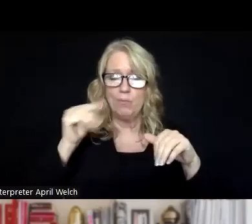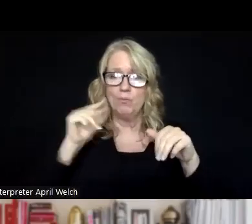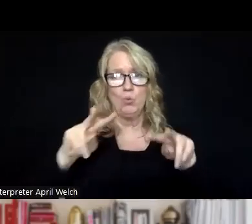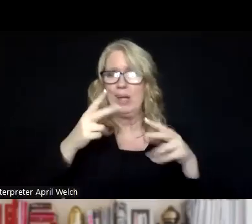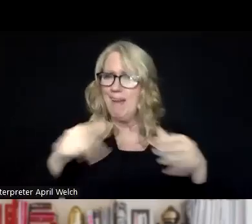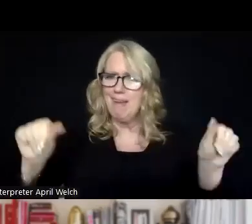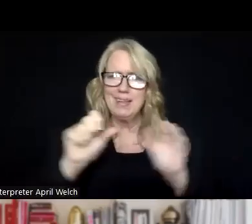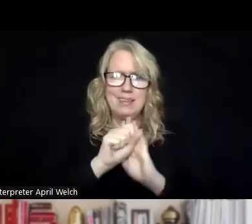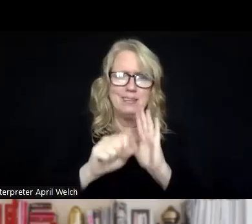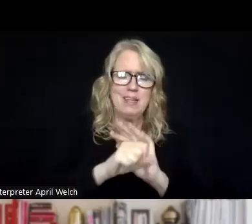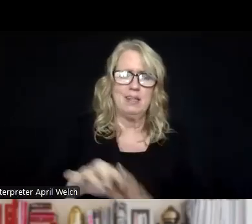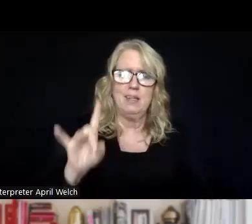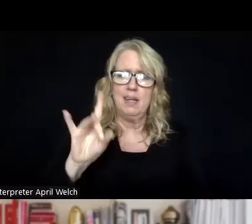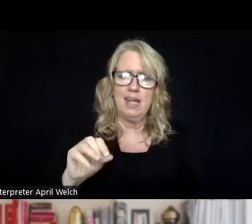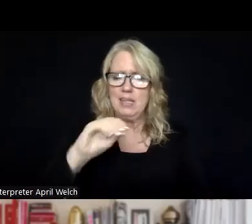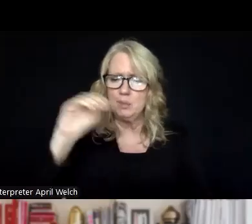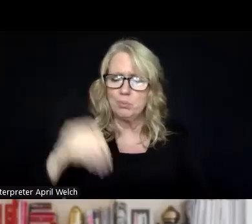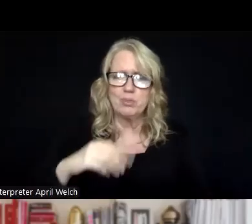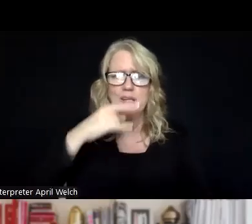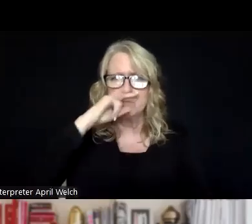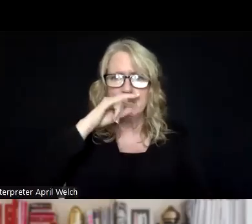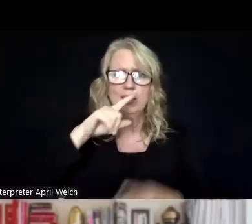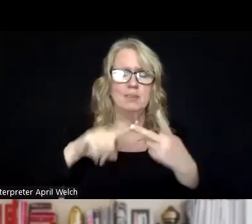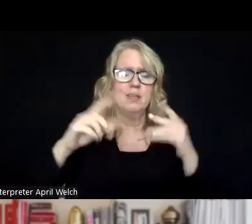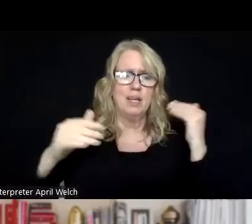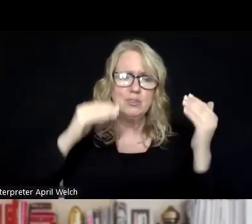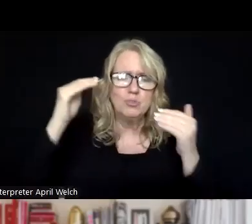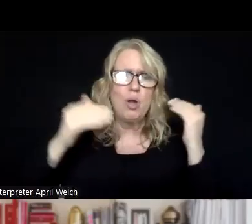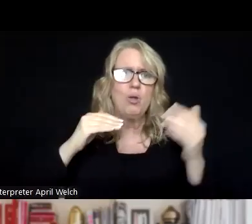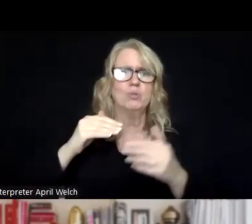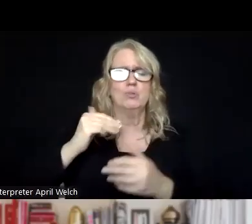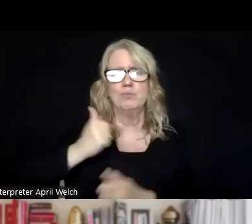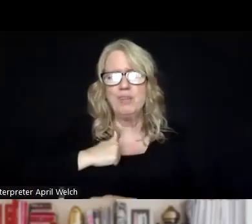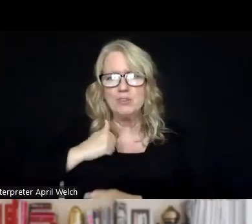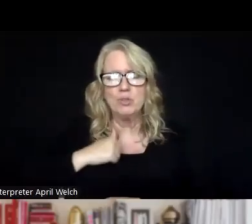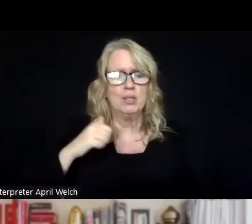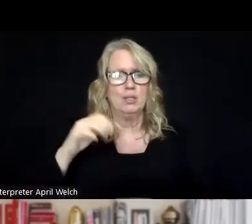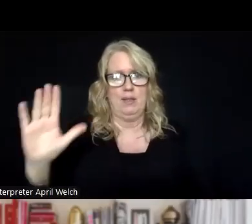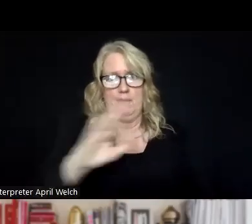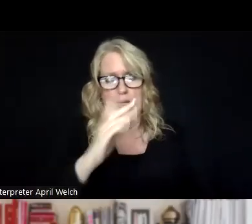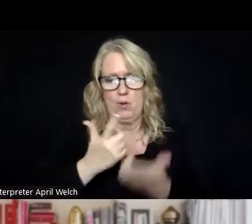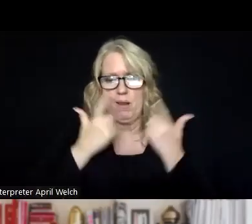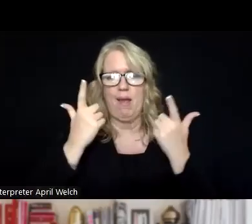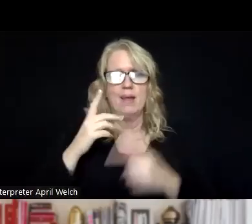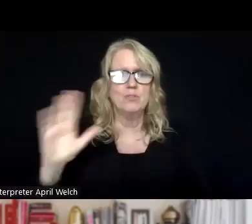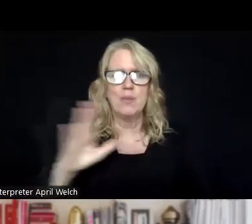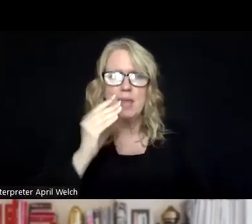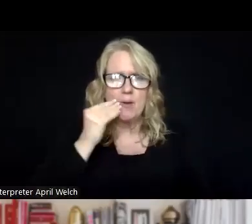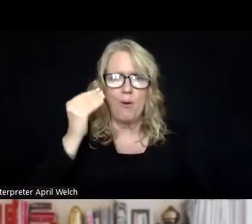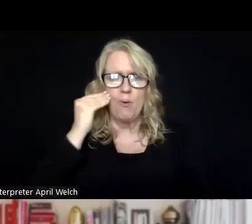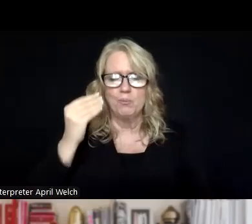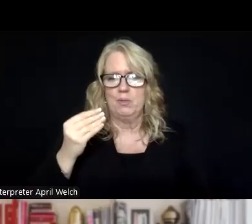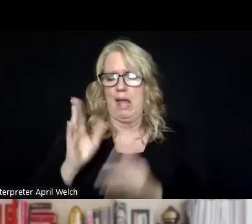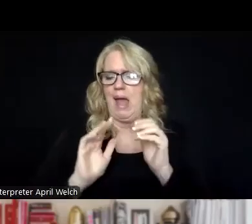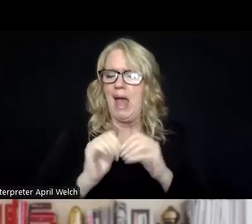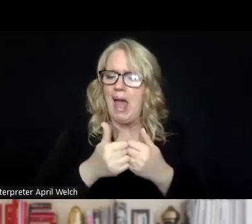state, 80% of kids, of adults, of veterans end their lives in their homes, right? So how do we